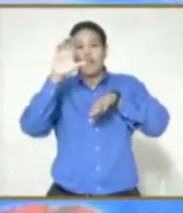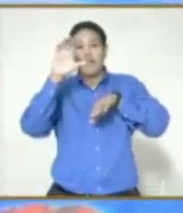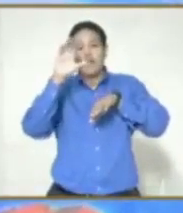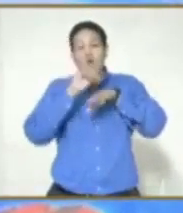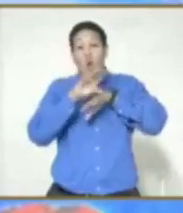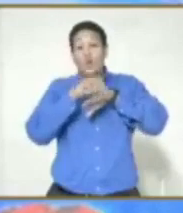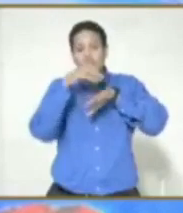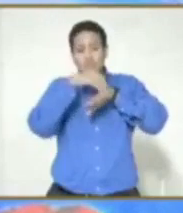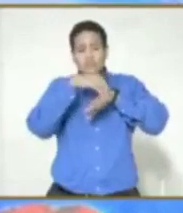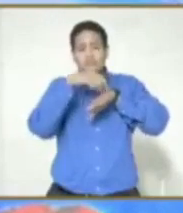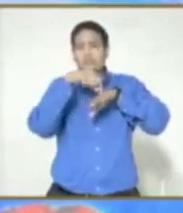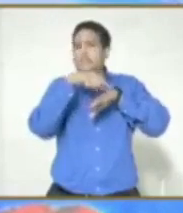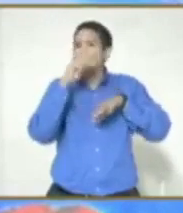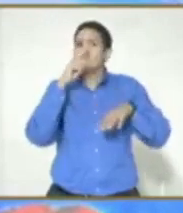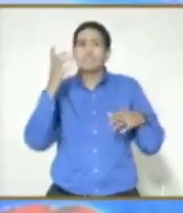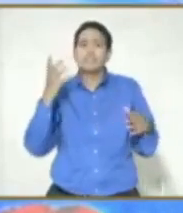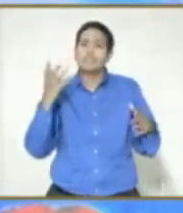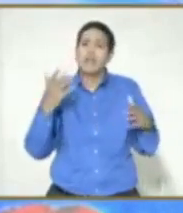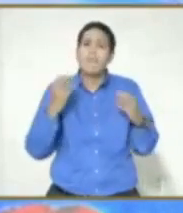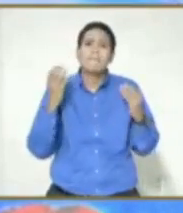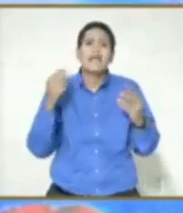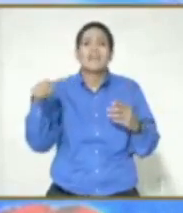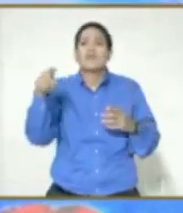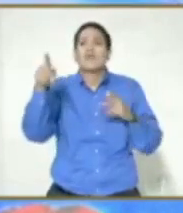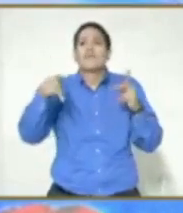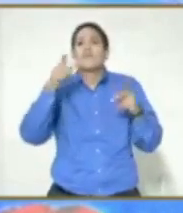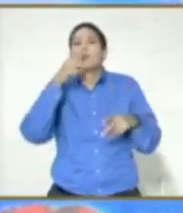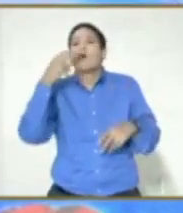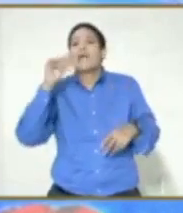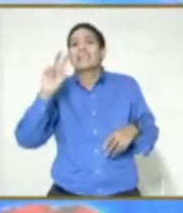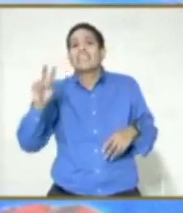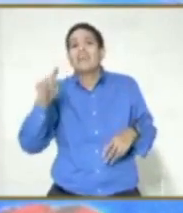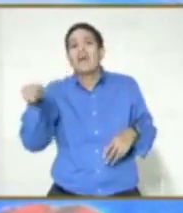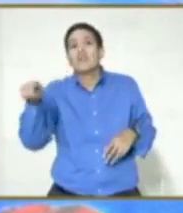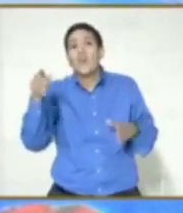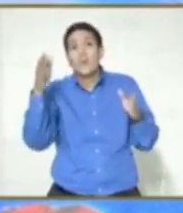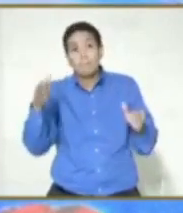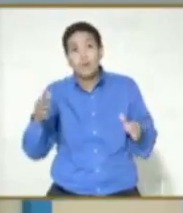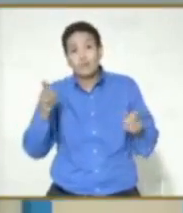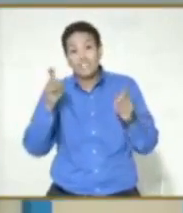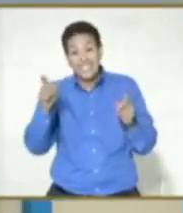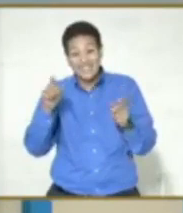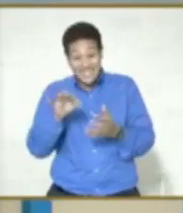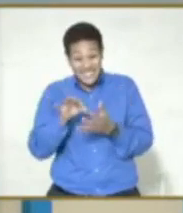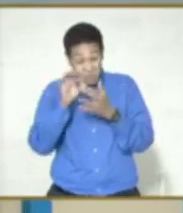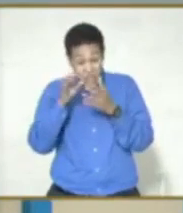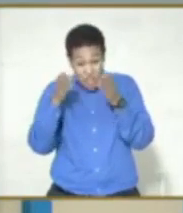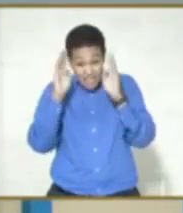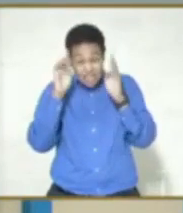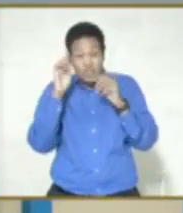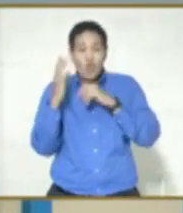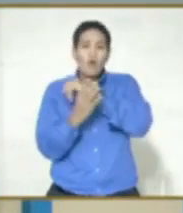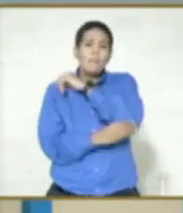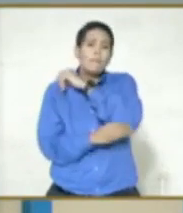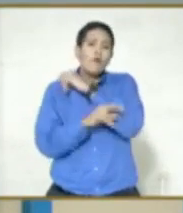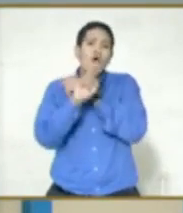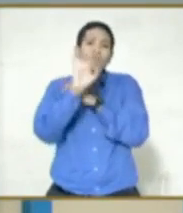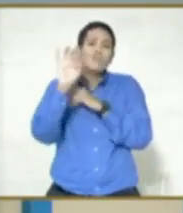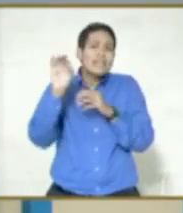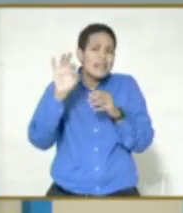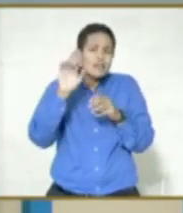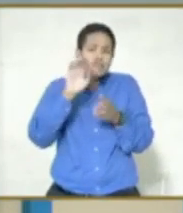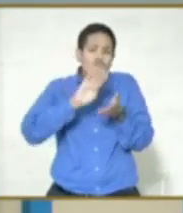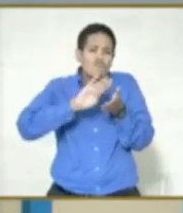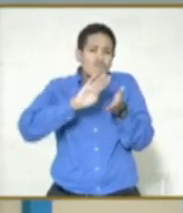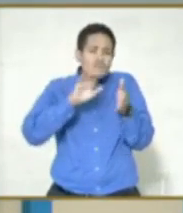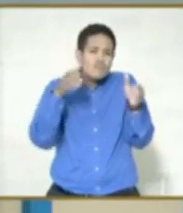the instructions are that those persons must be given special attention. So poor relief officers are working closely to make